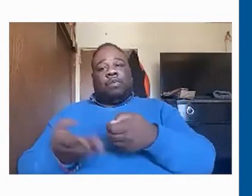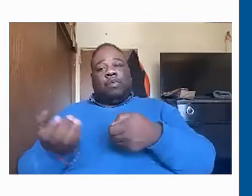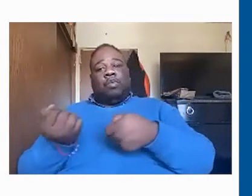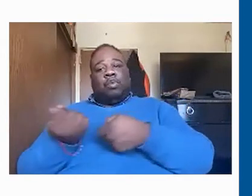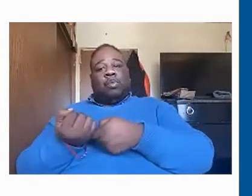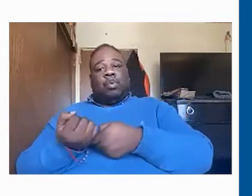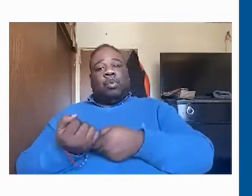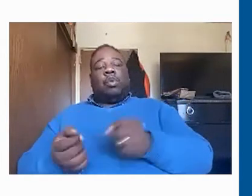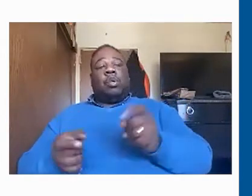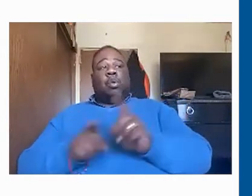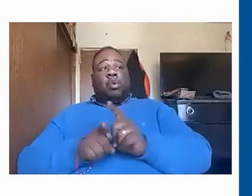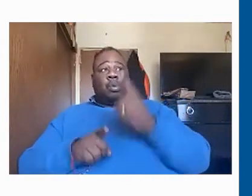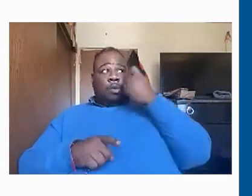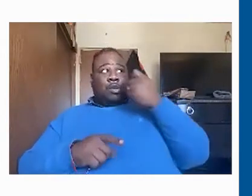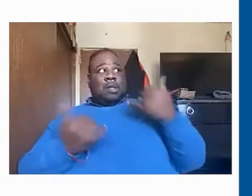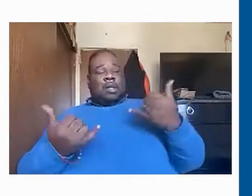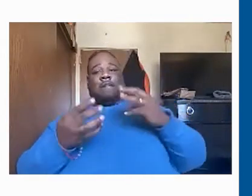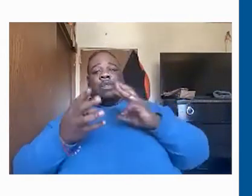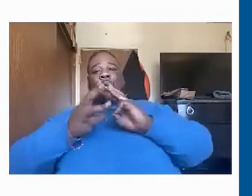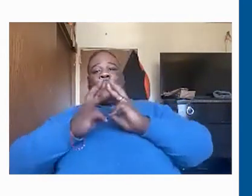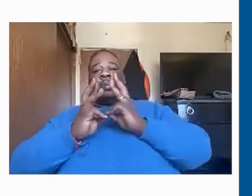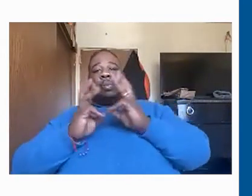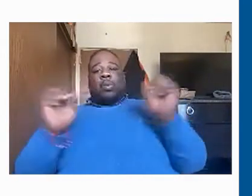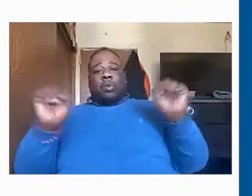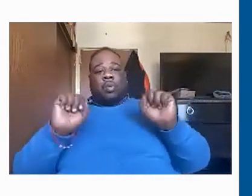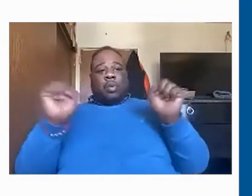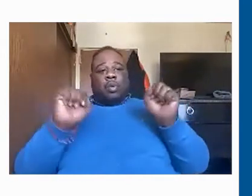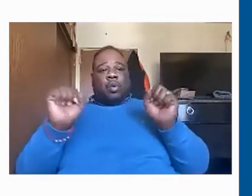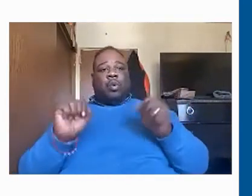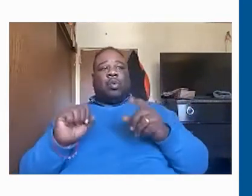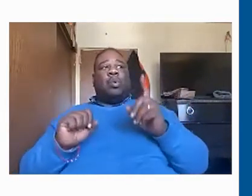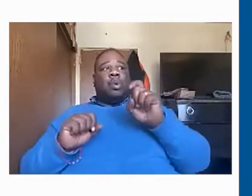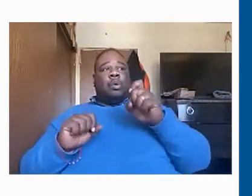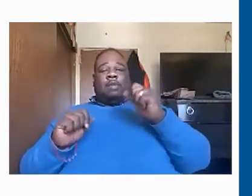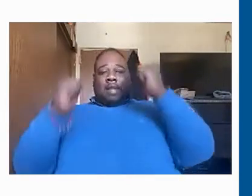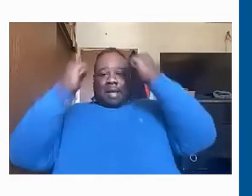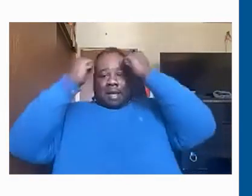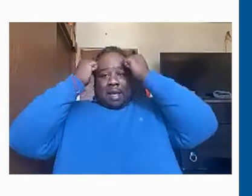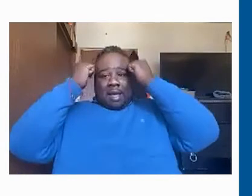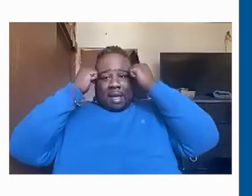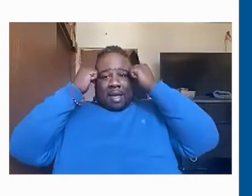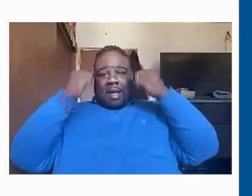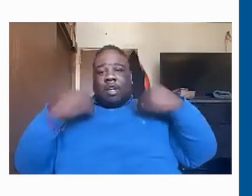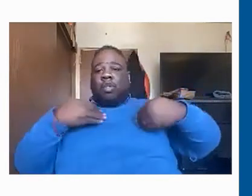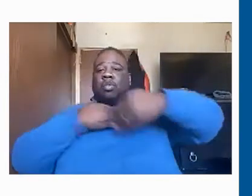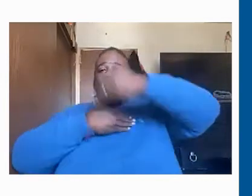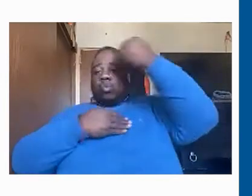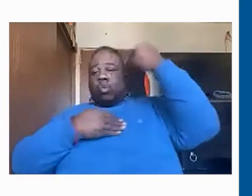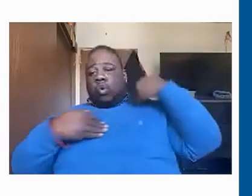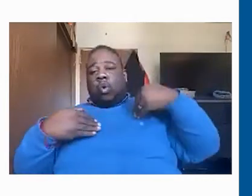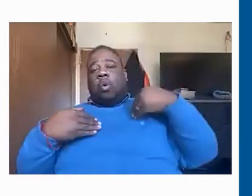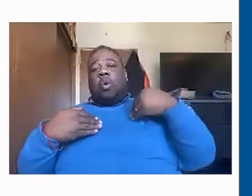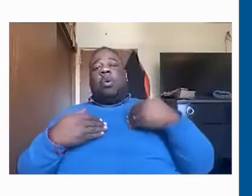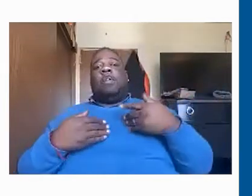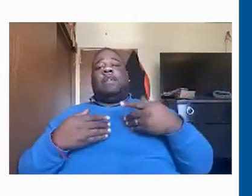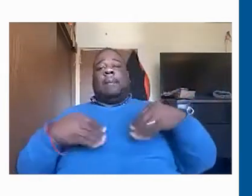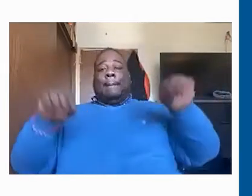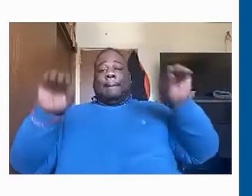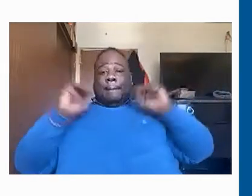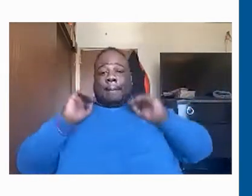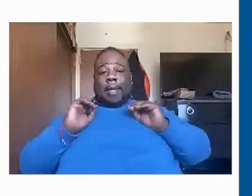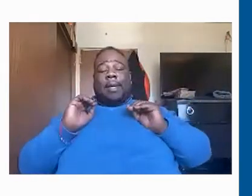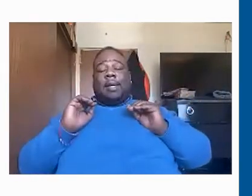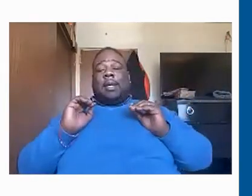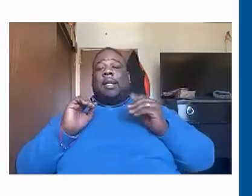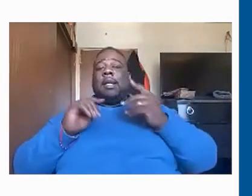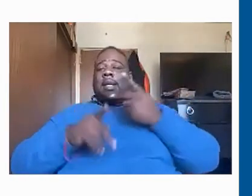a pair of gloves, a hat, a scarf, those types of things, maybe even a blanket to keep yourself warm. Those are things you may have to